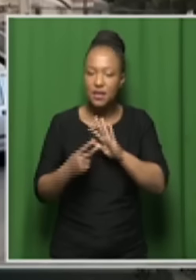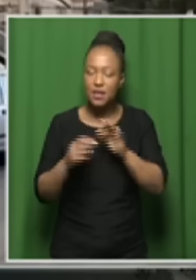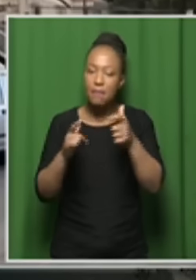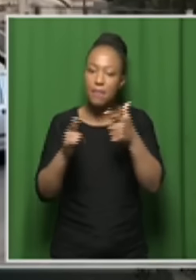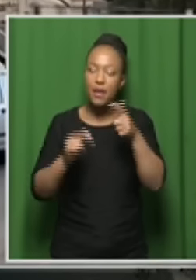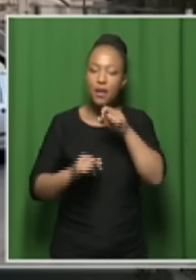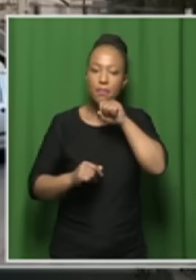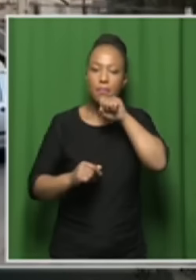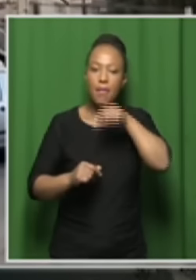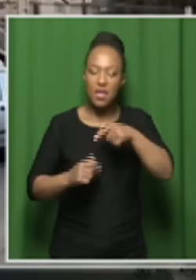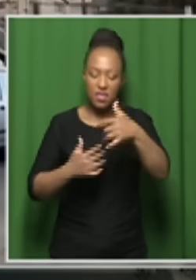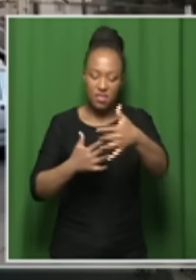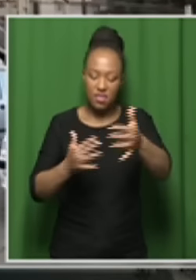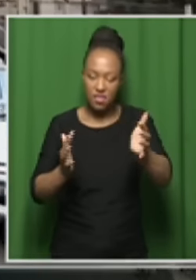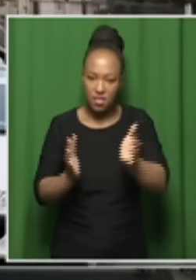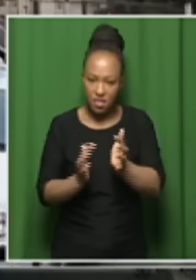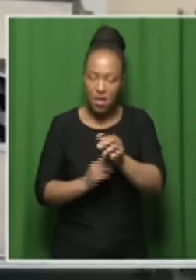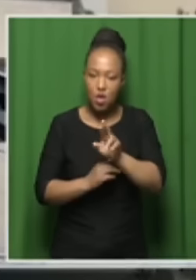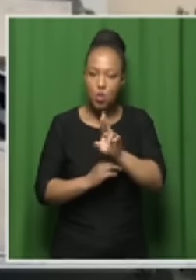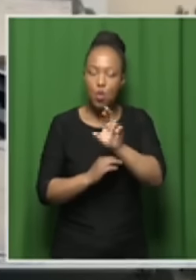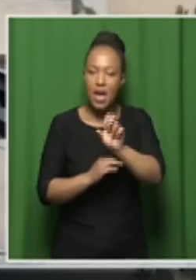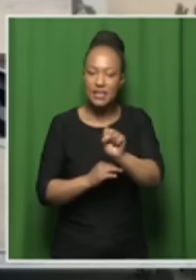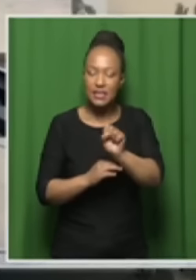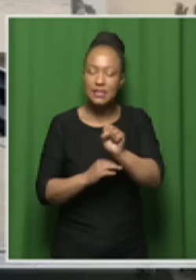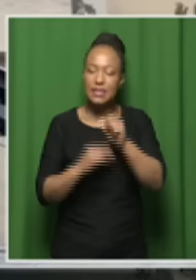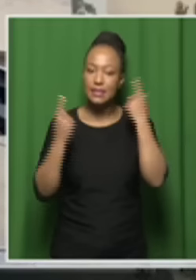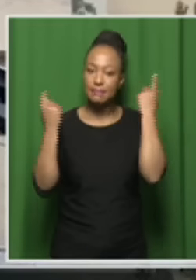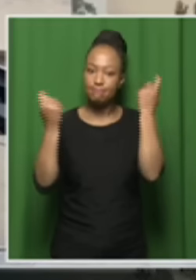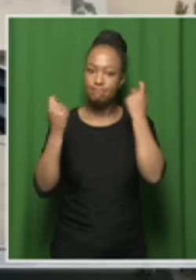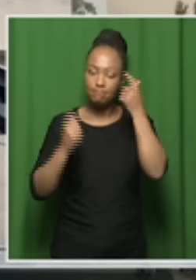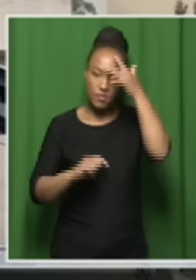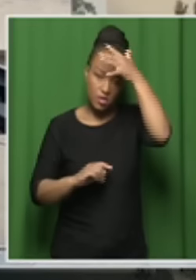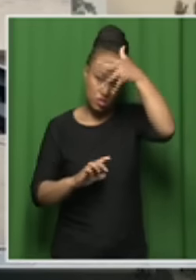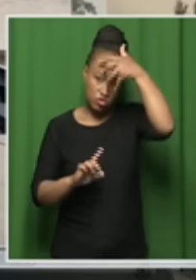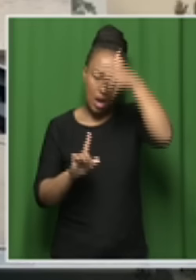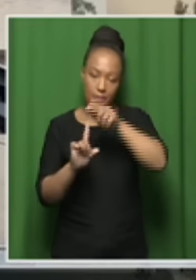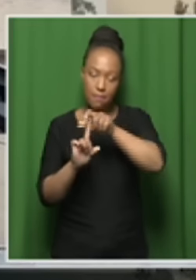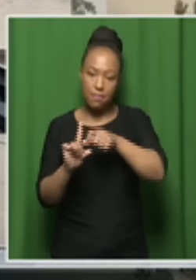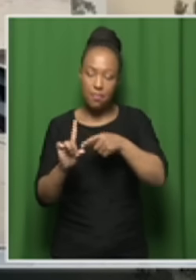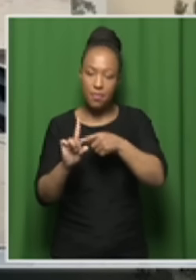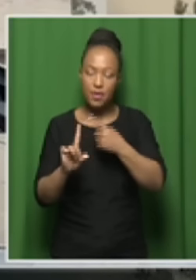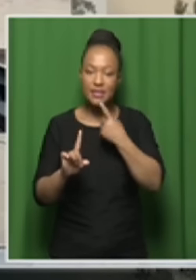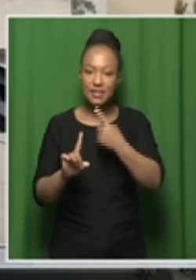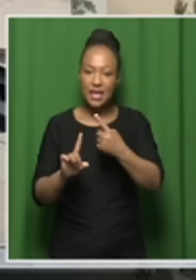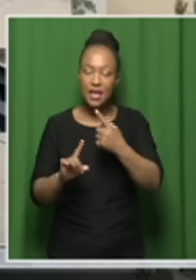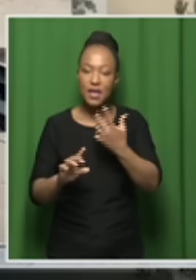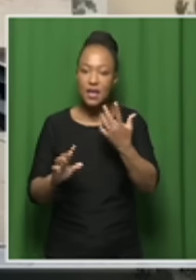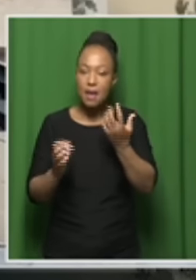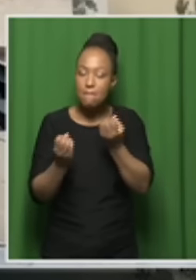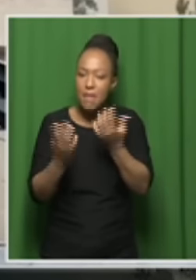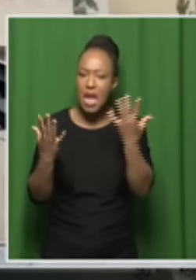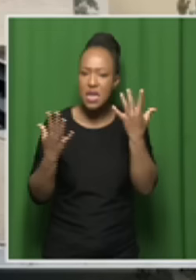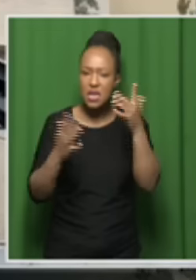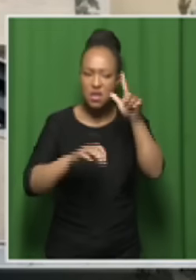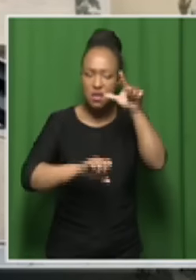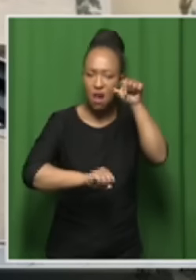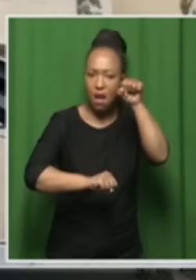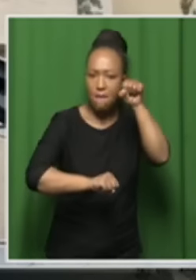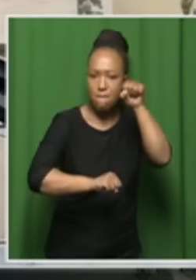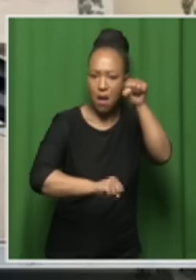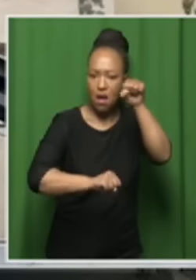celebrations of the US President Donald Trump and threats that there's going to be many King's protests taking place